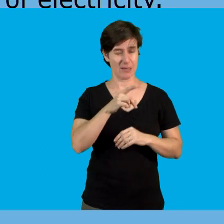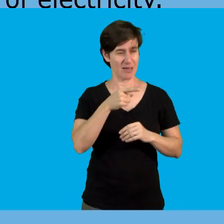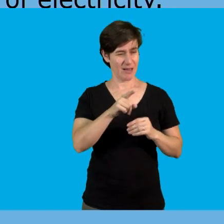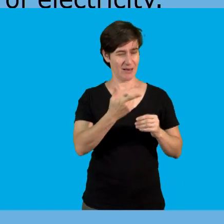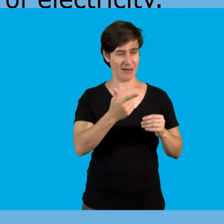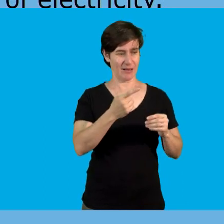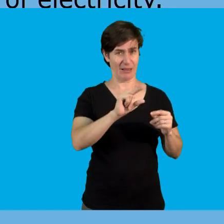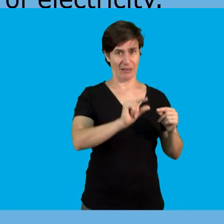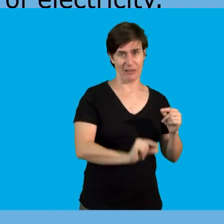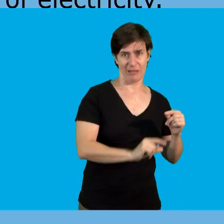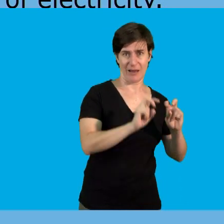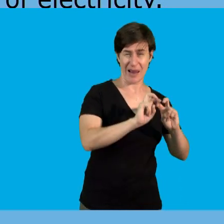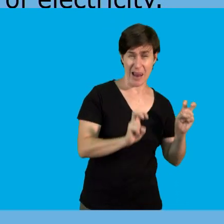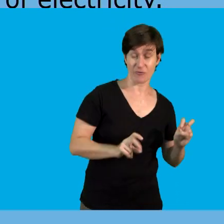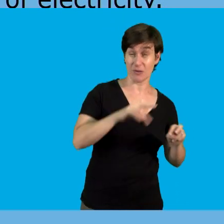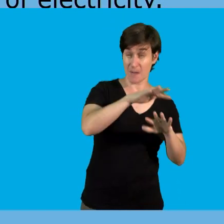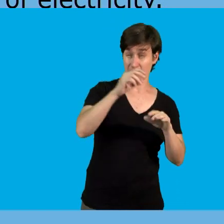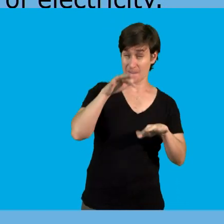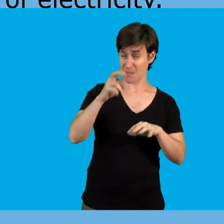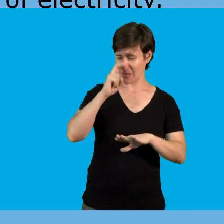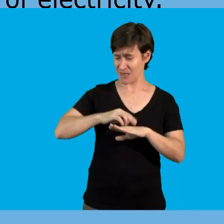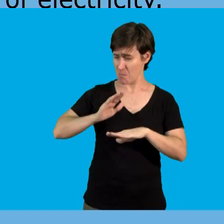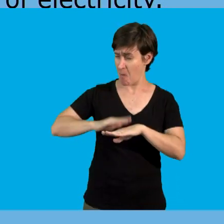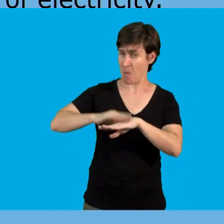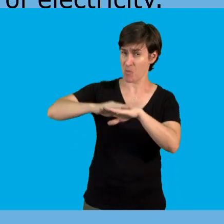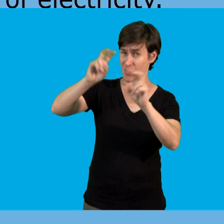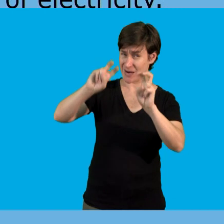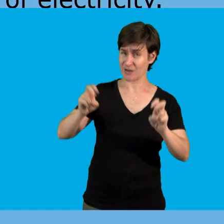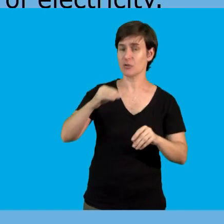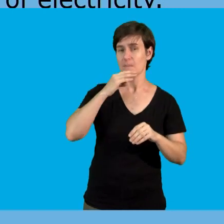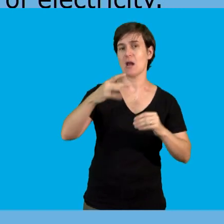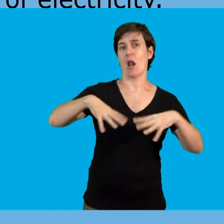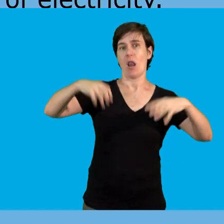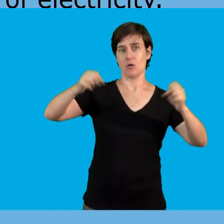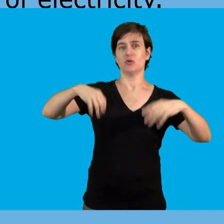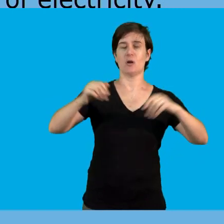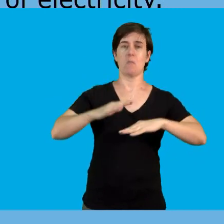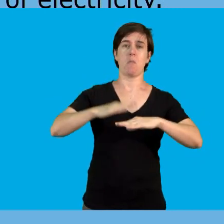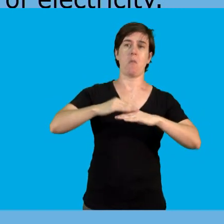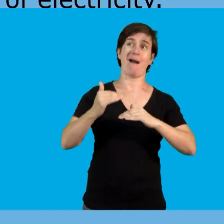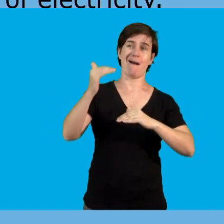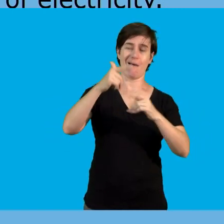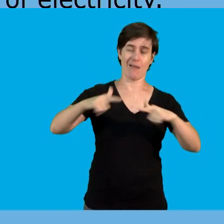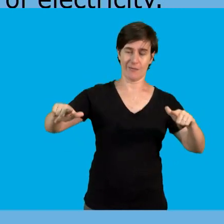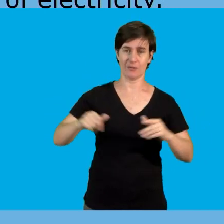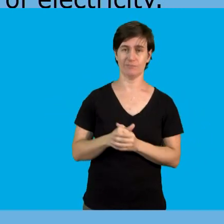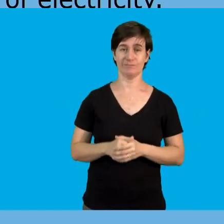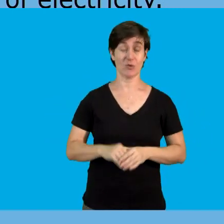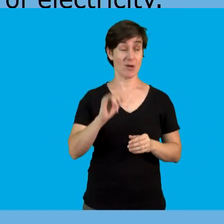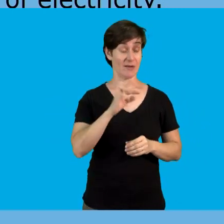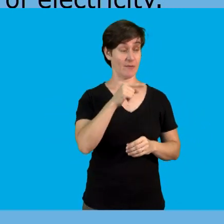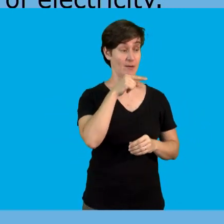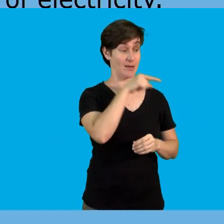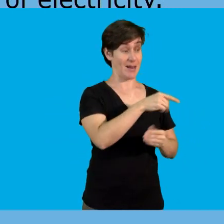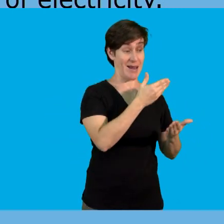the load shedding, the stages of those load shedding are going to be longer as compared to when we need less energy. As we have said, when the